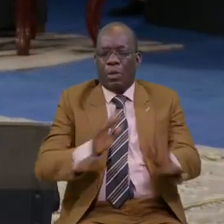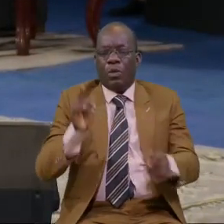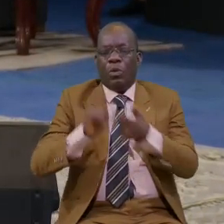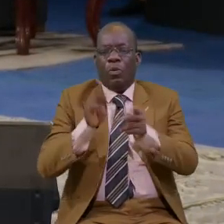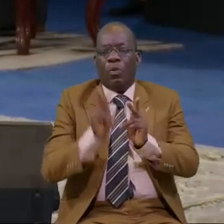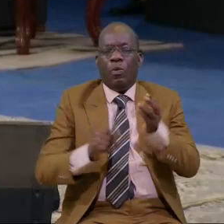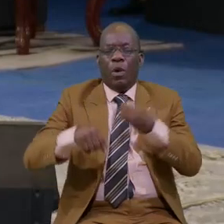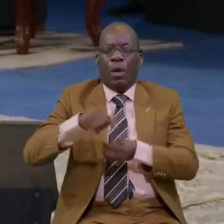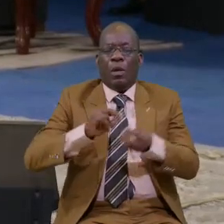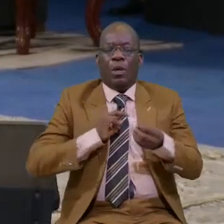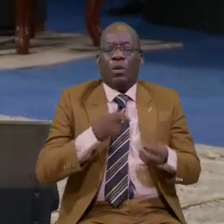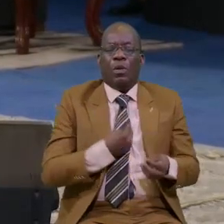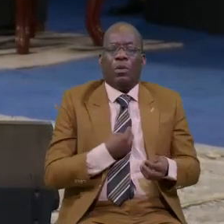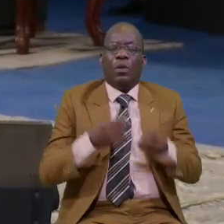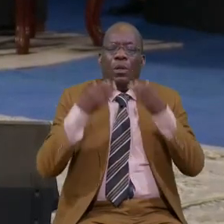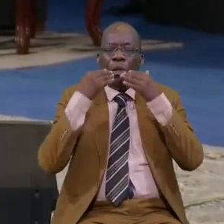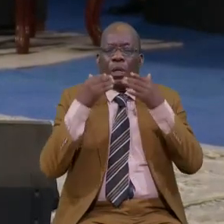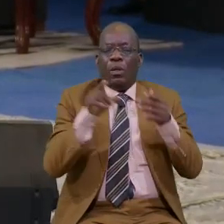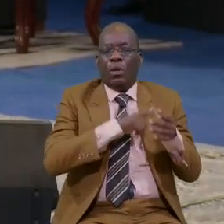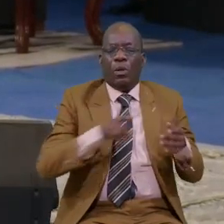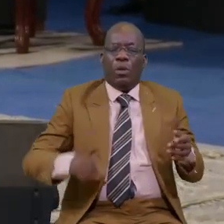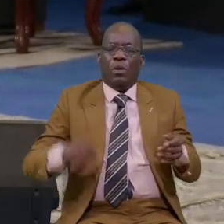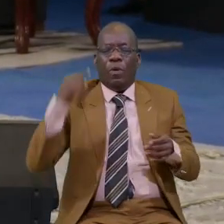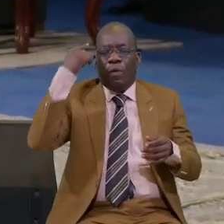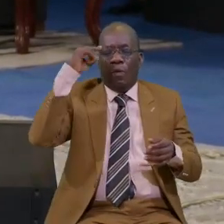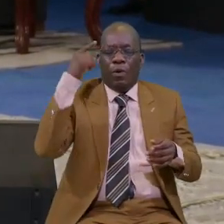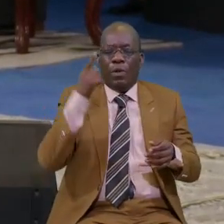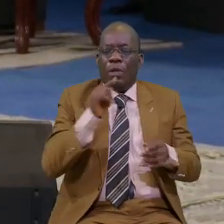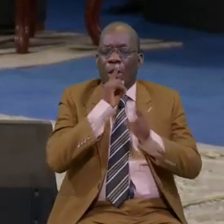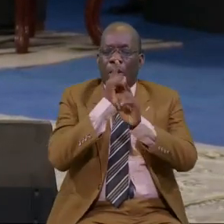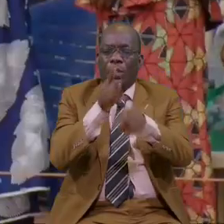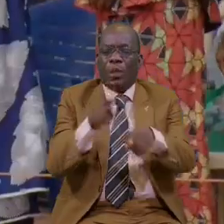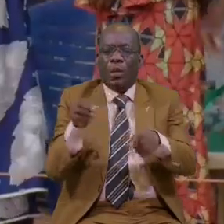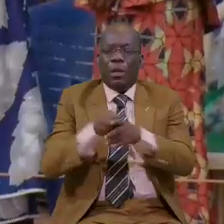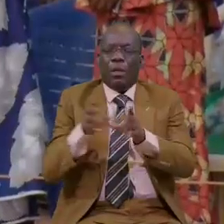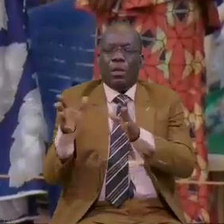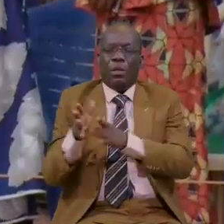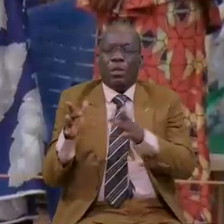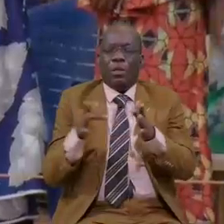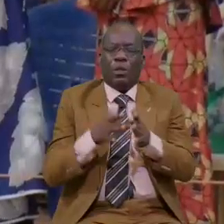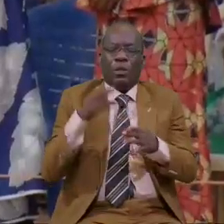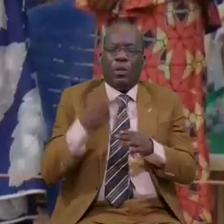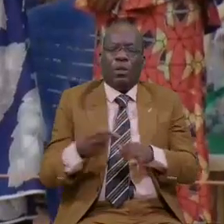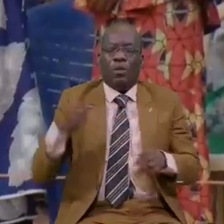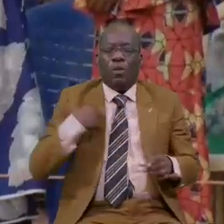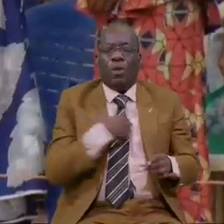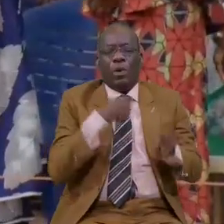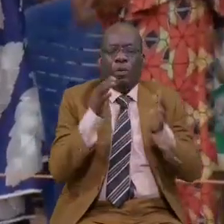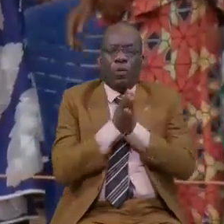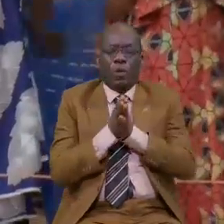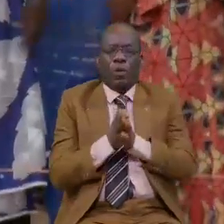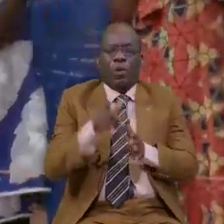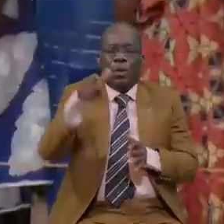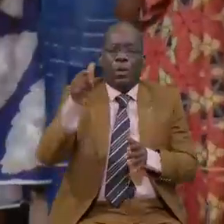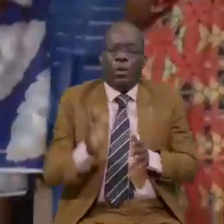you, Lord, for the answer. In Jesus' name we pray. God bless you. You can see that we're